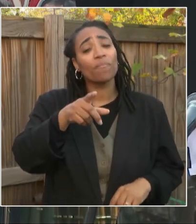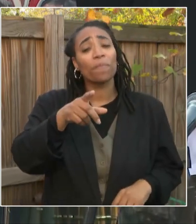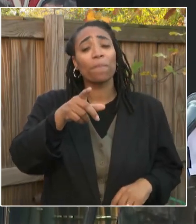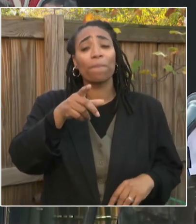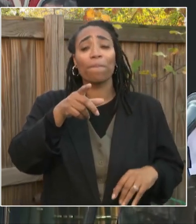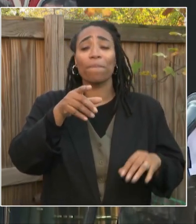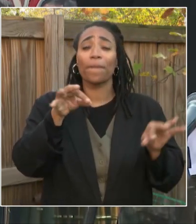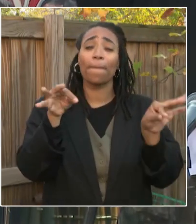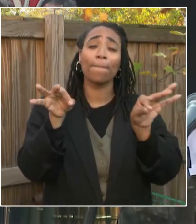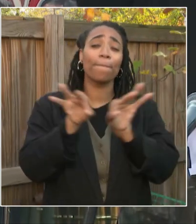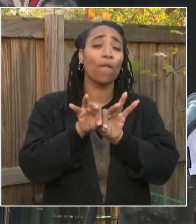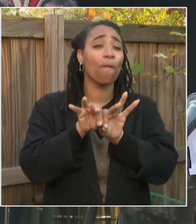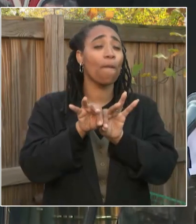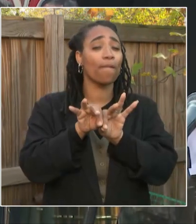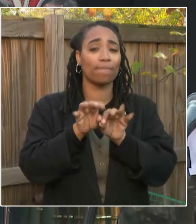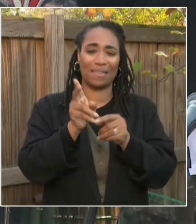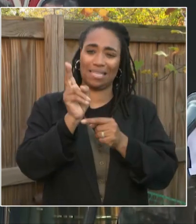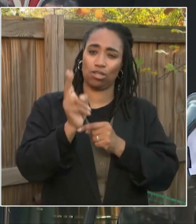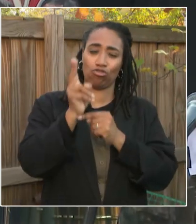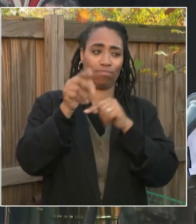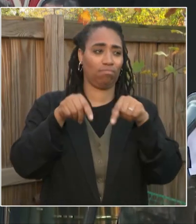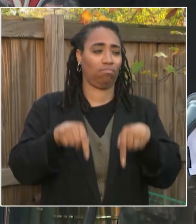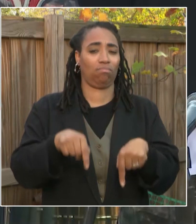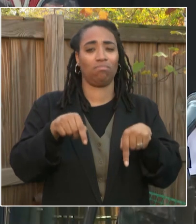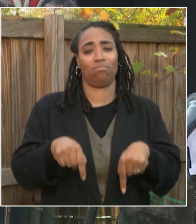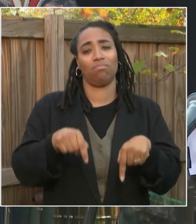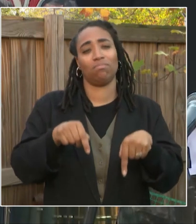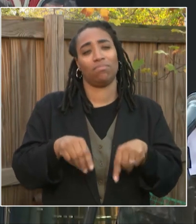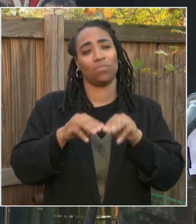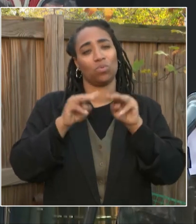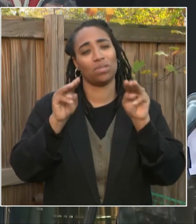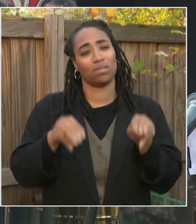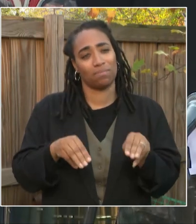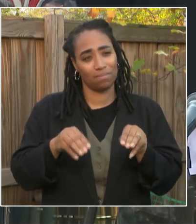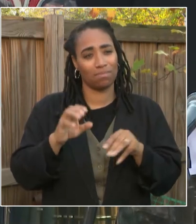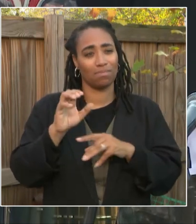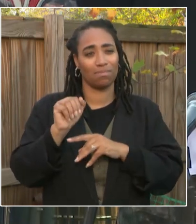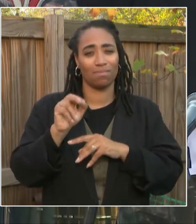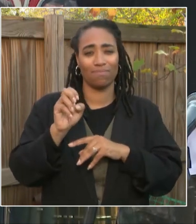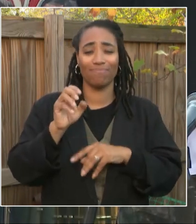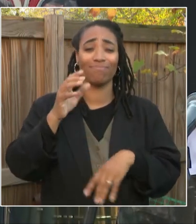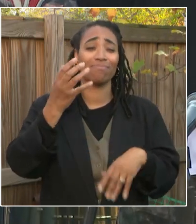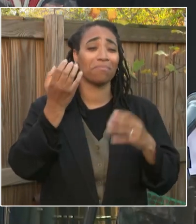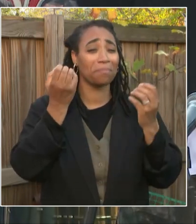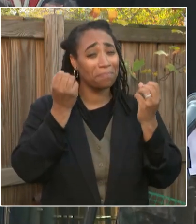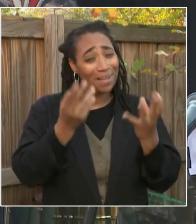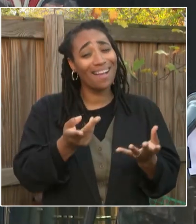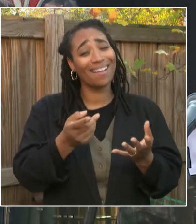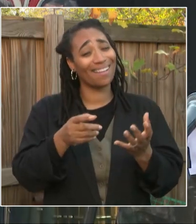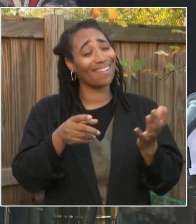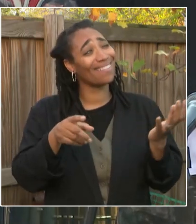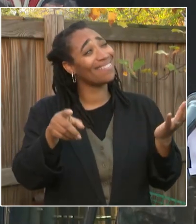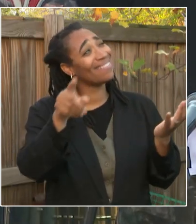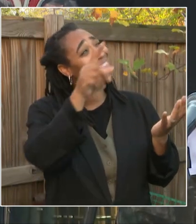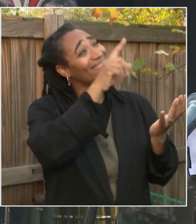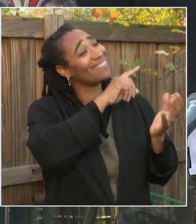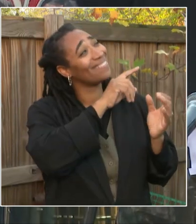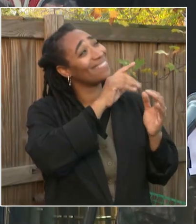today. I know that there are a few people smiling down on today. Definitely Chuck